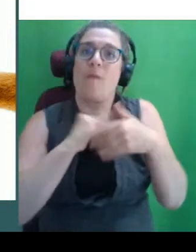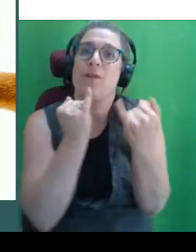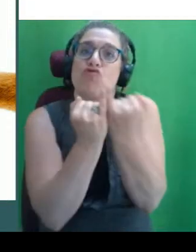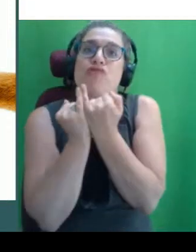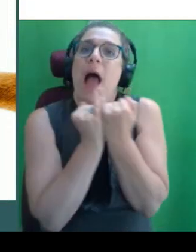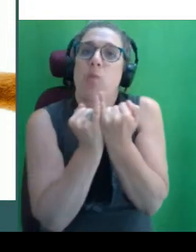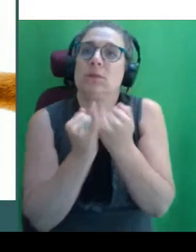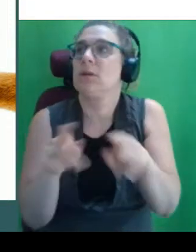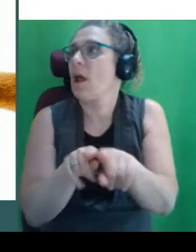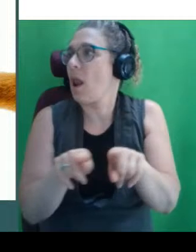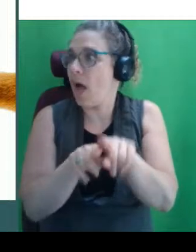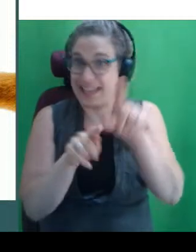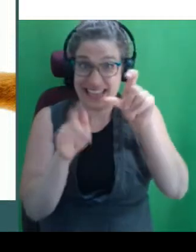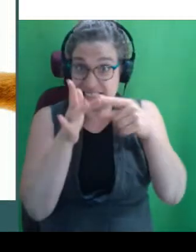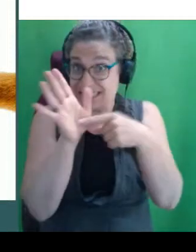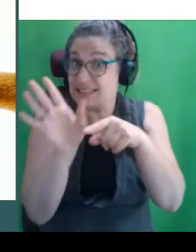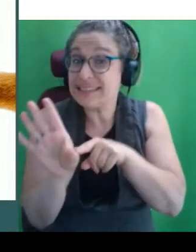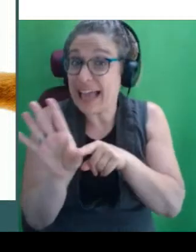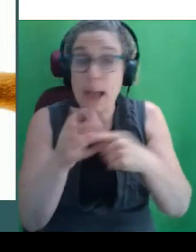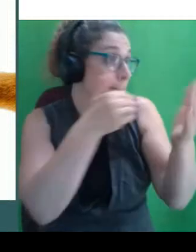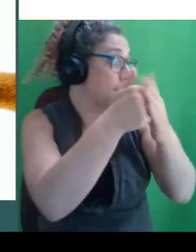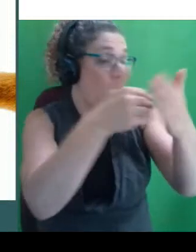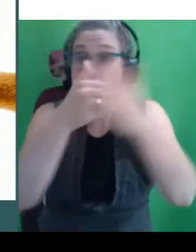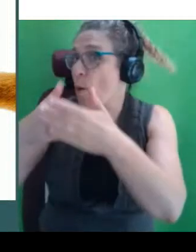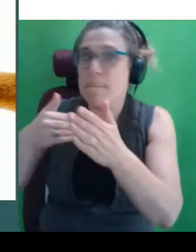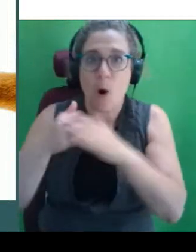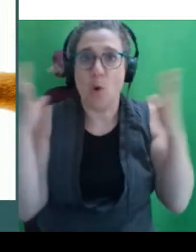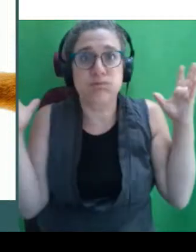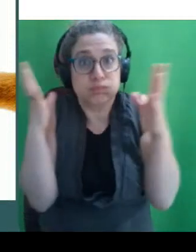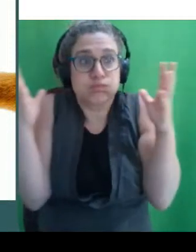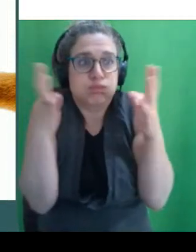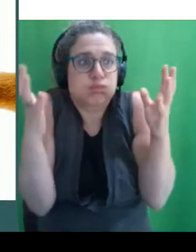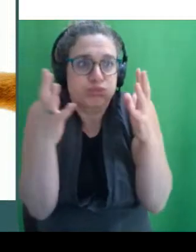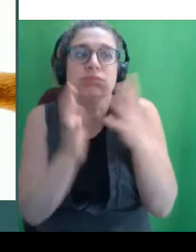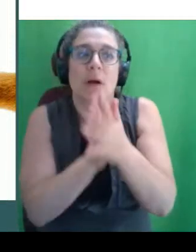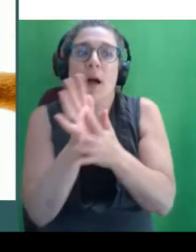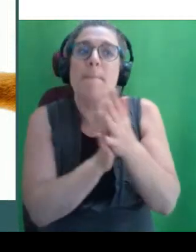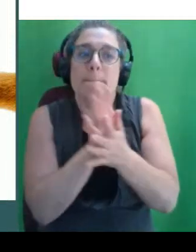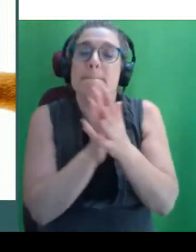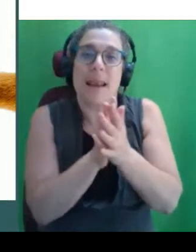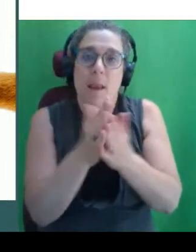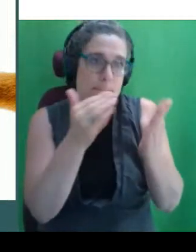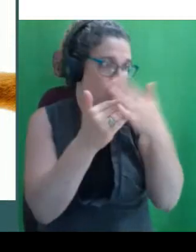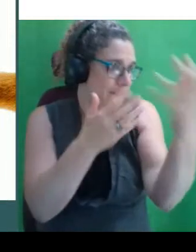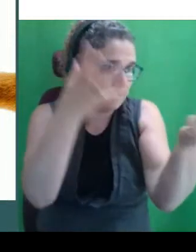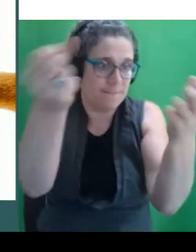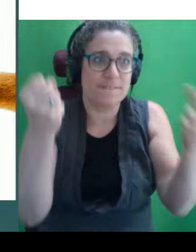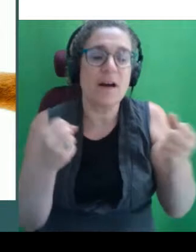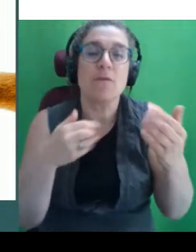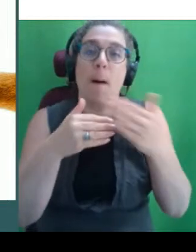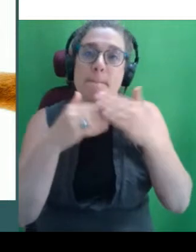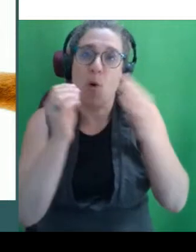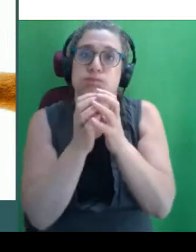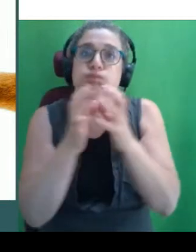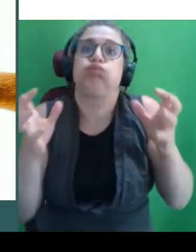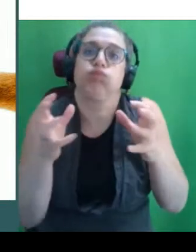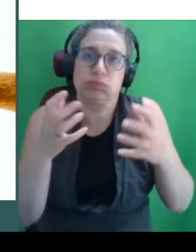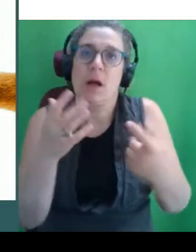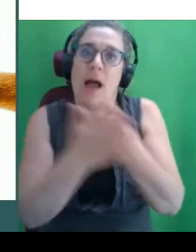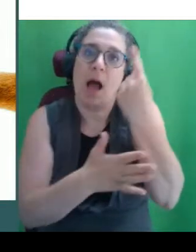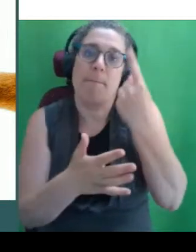in particular have these type of environments, and they have resulted in increased incidence of